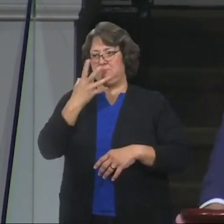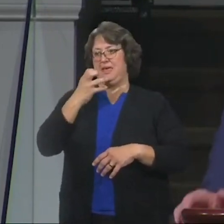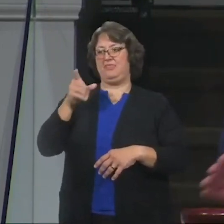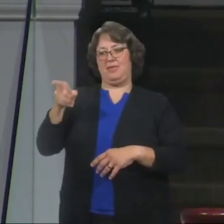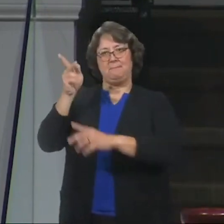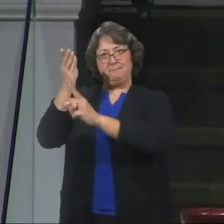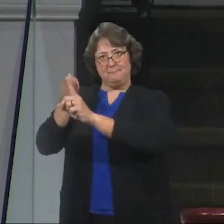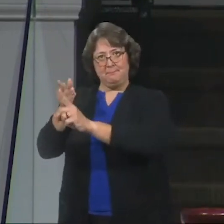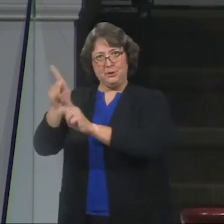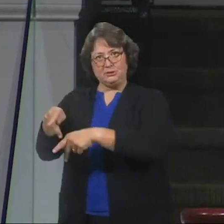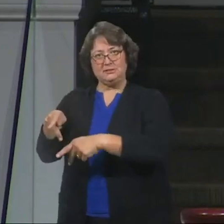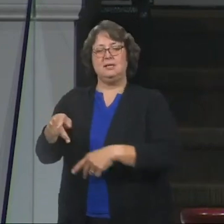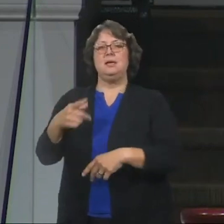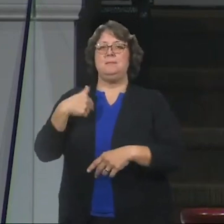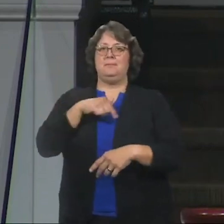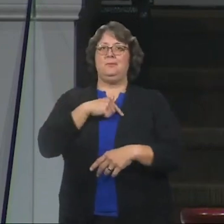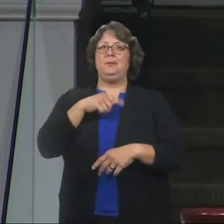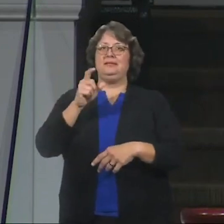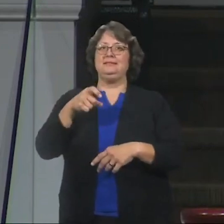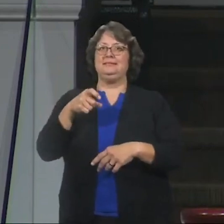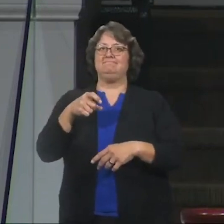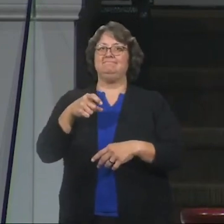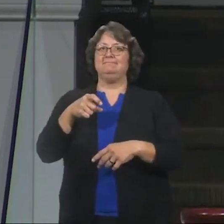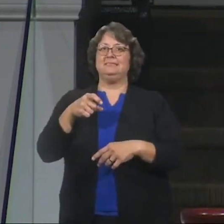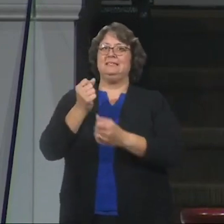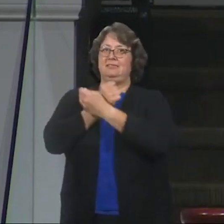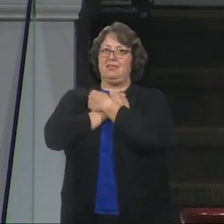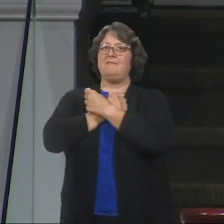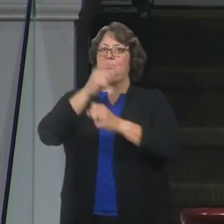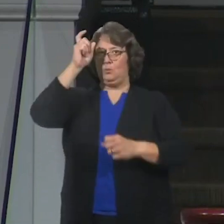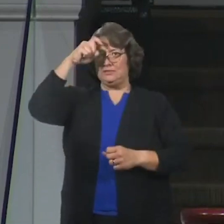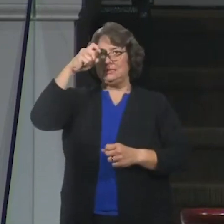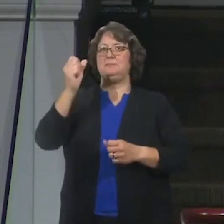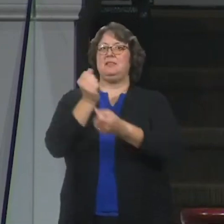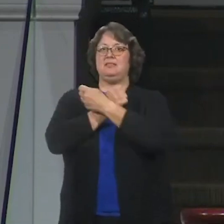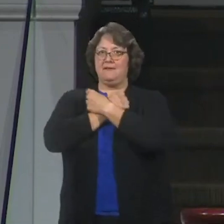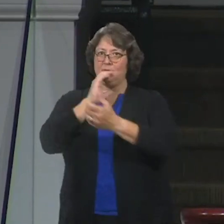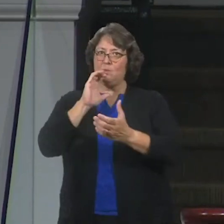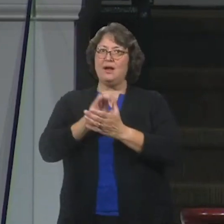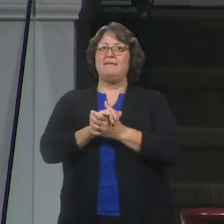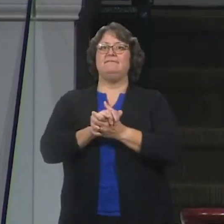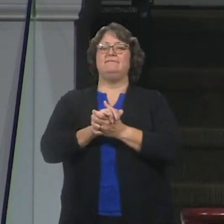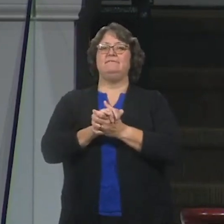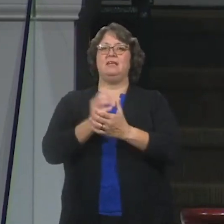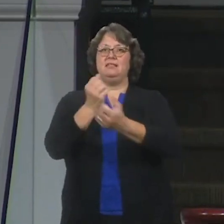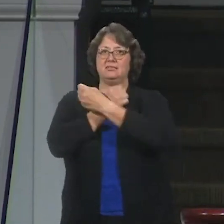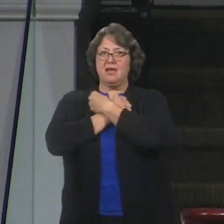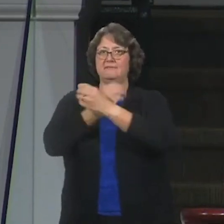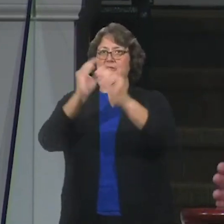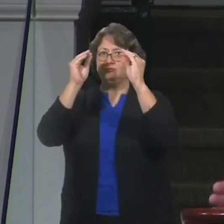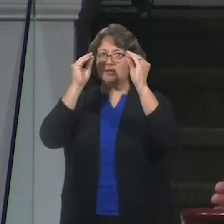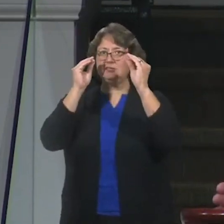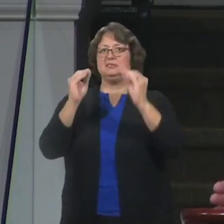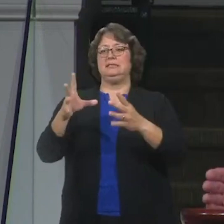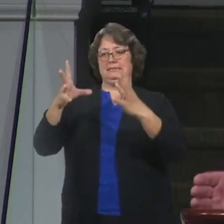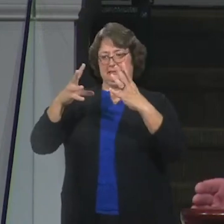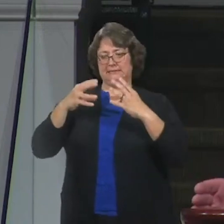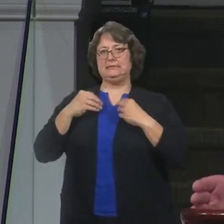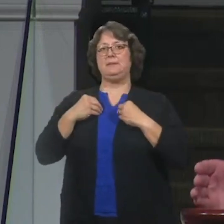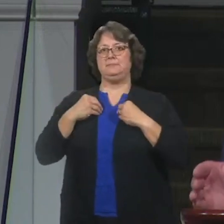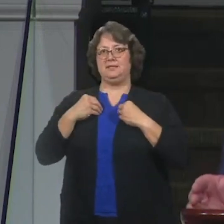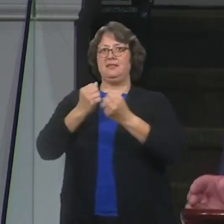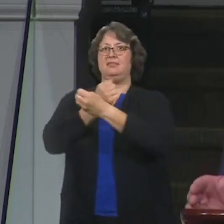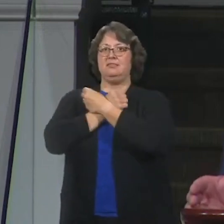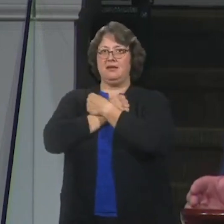look, if we're going to be what God wants us to be, you want to love wisdom. You want to love your wife. You want to love instruction. You want to accept and